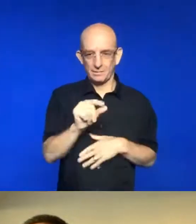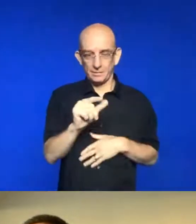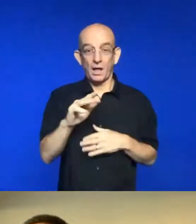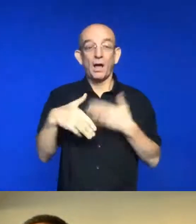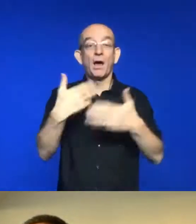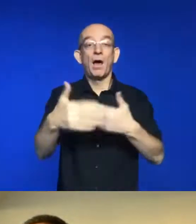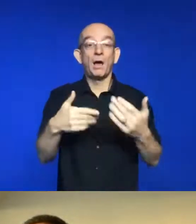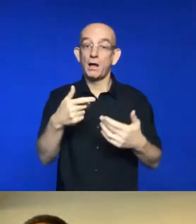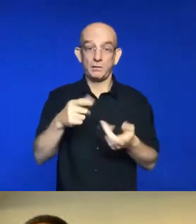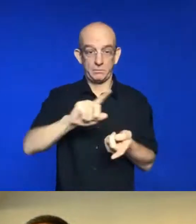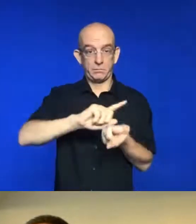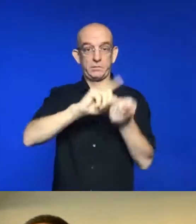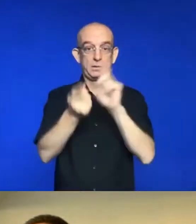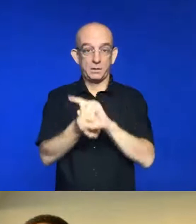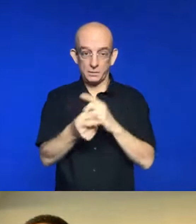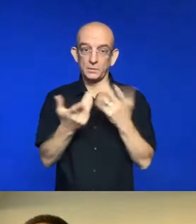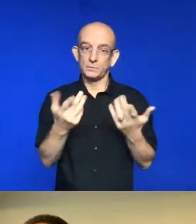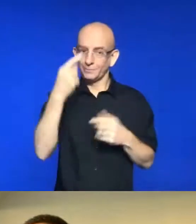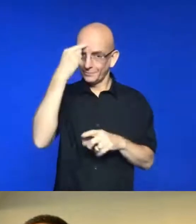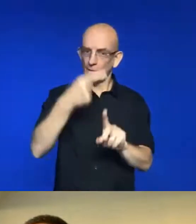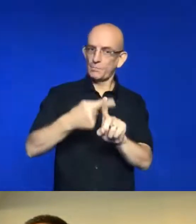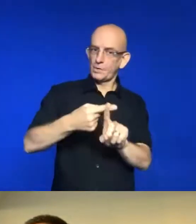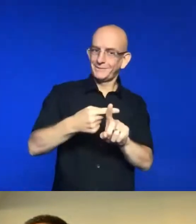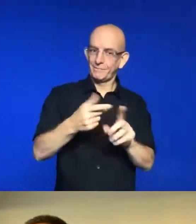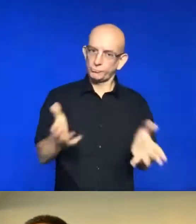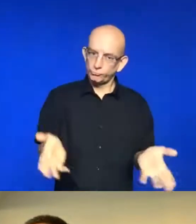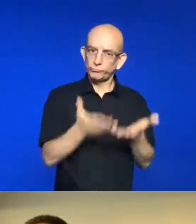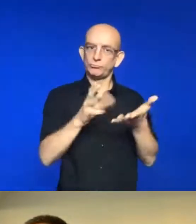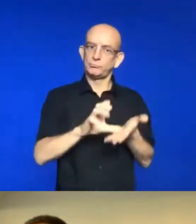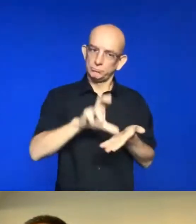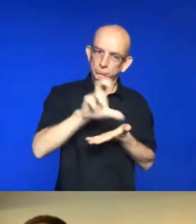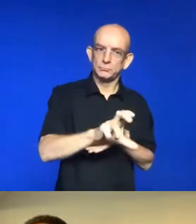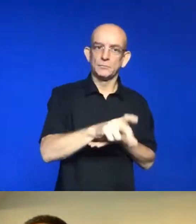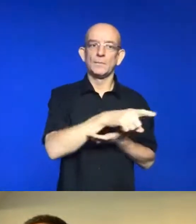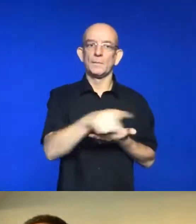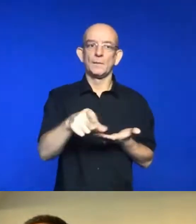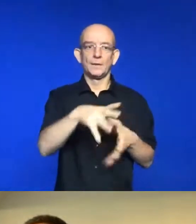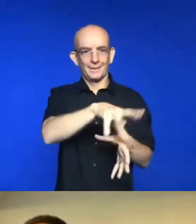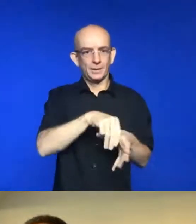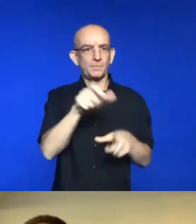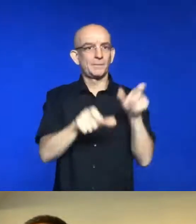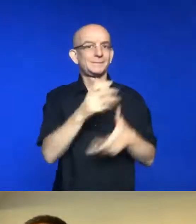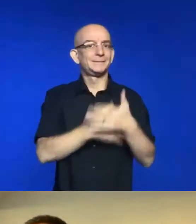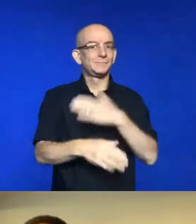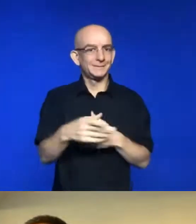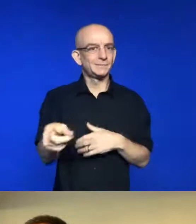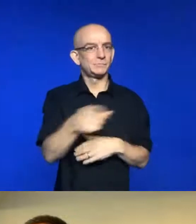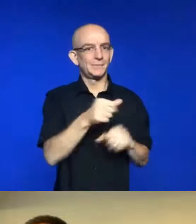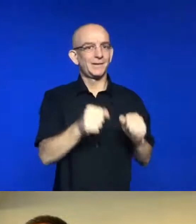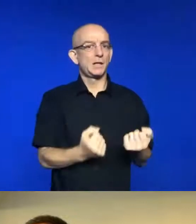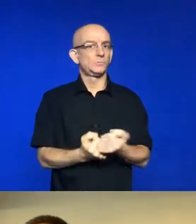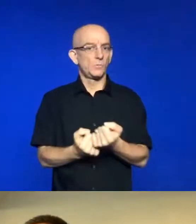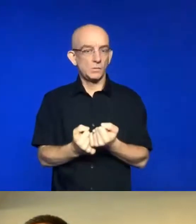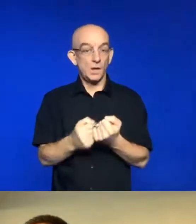with disabilities can provide greater support. When you know that actually 25% of households in a country, 20